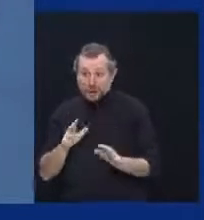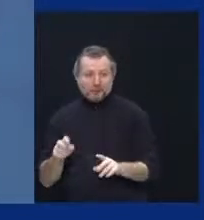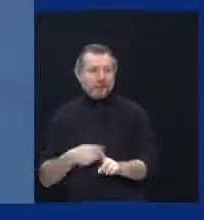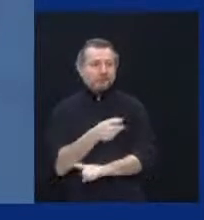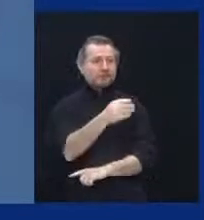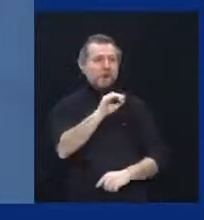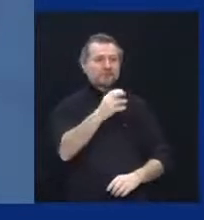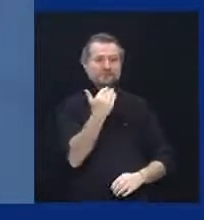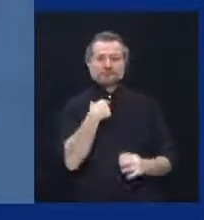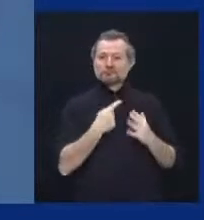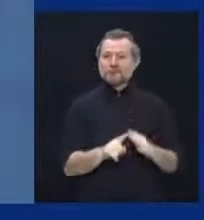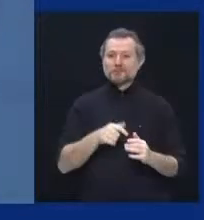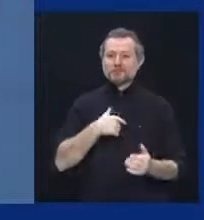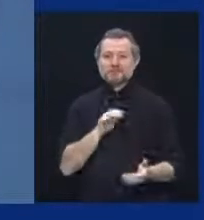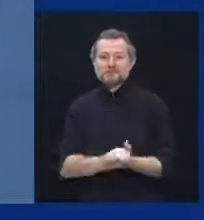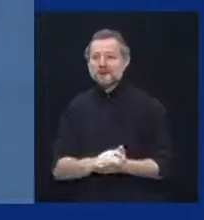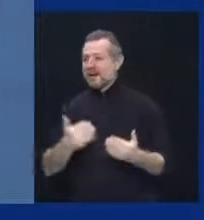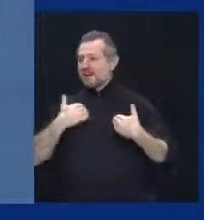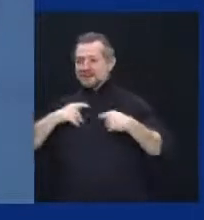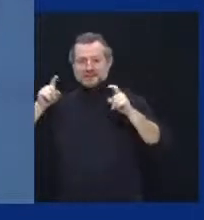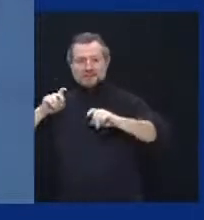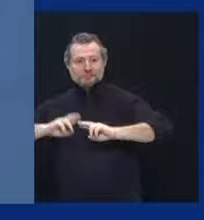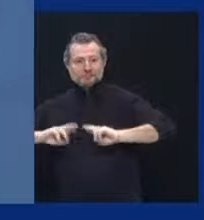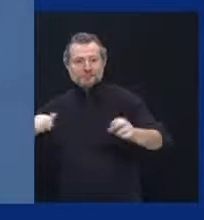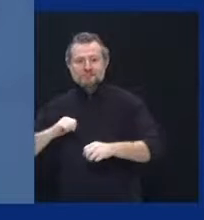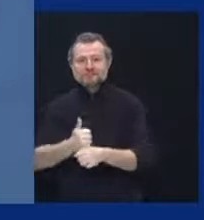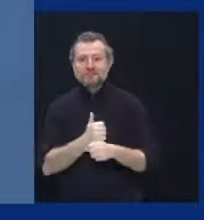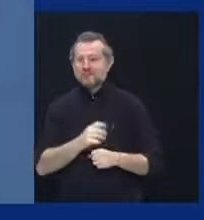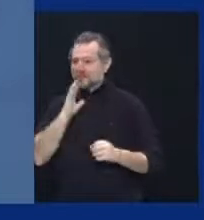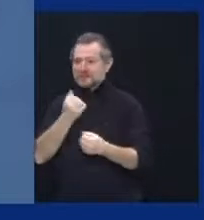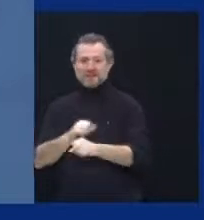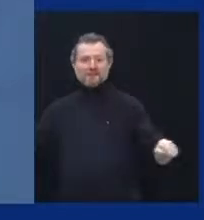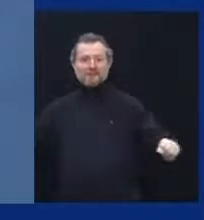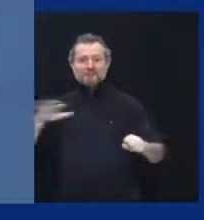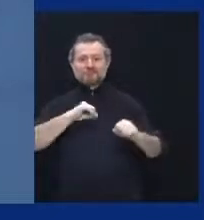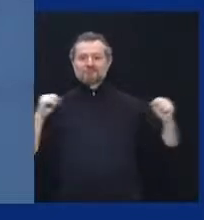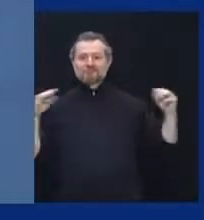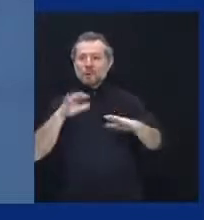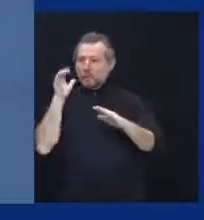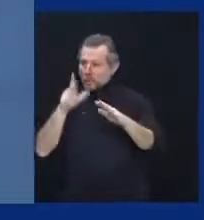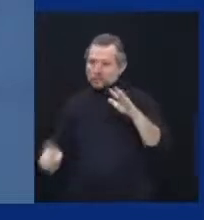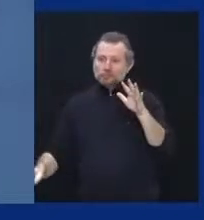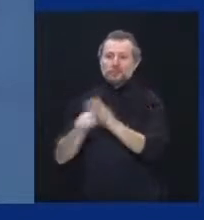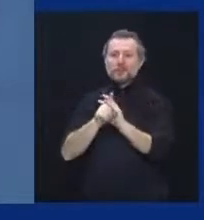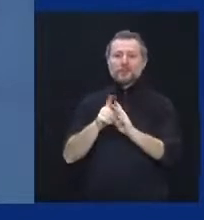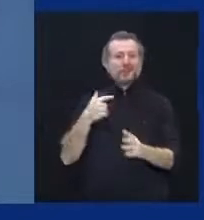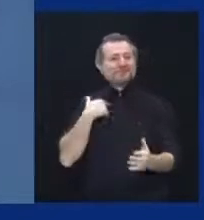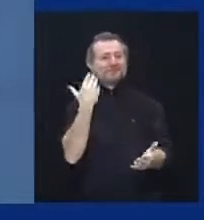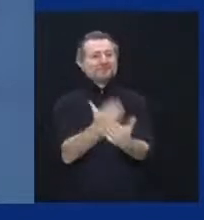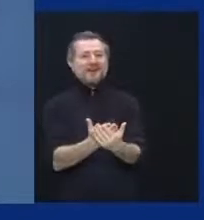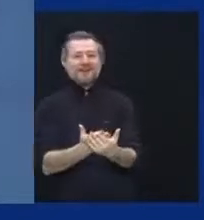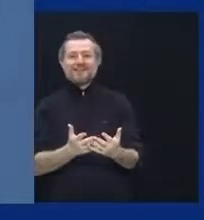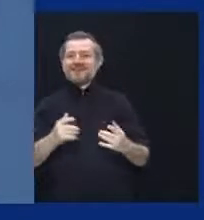the testing, it will be safe. Everybody there will have been tested and everybody will be